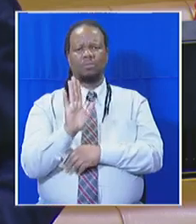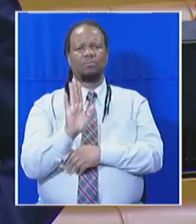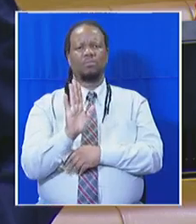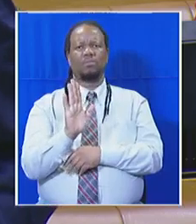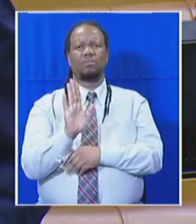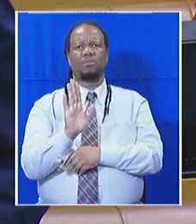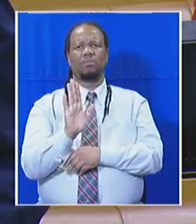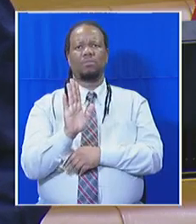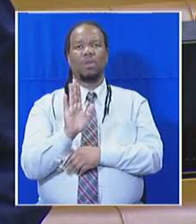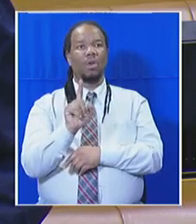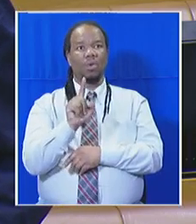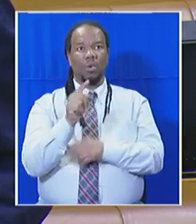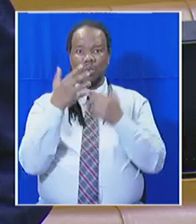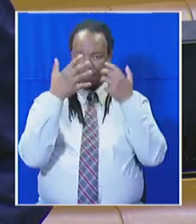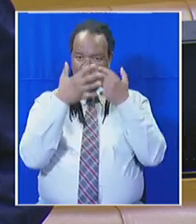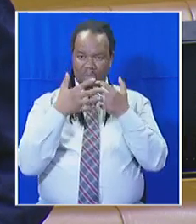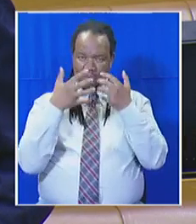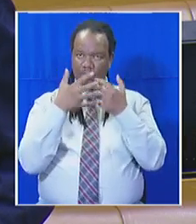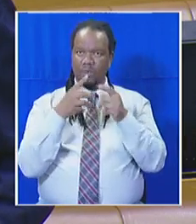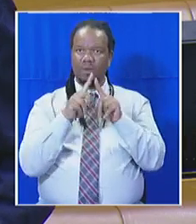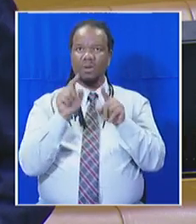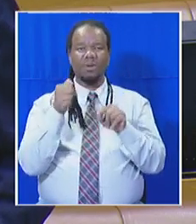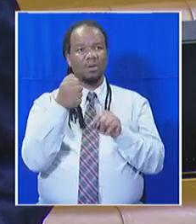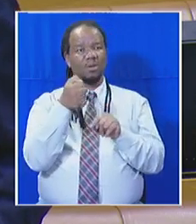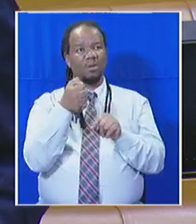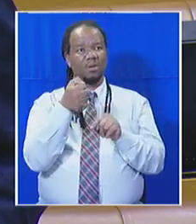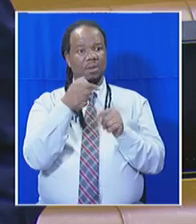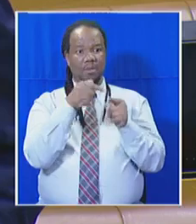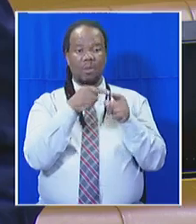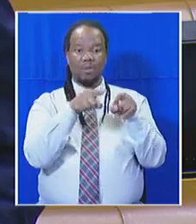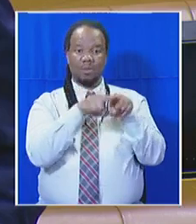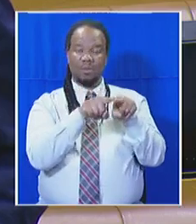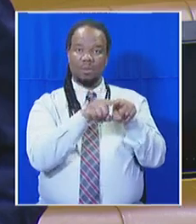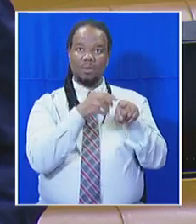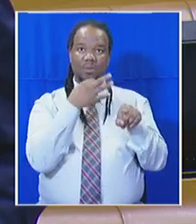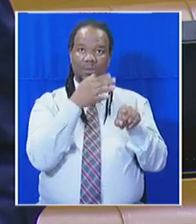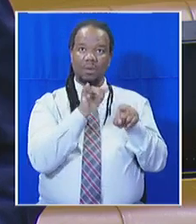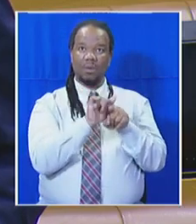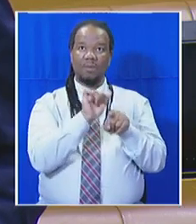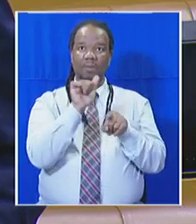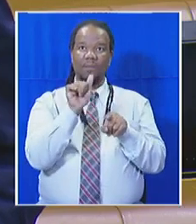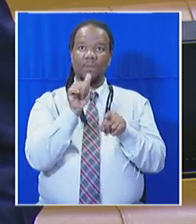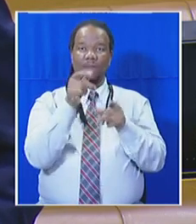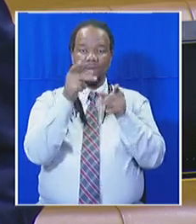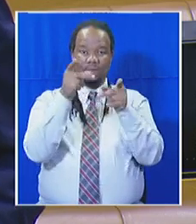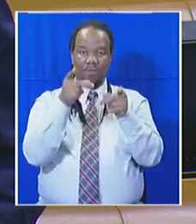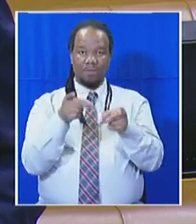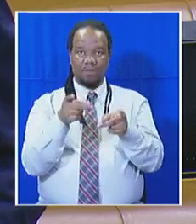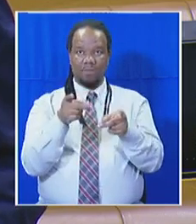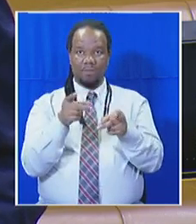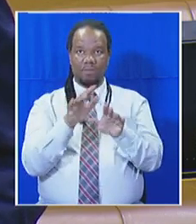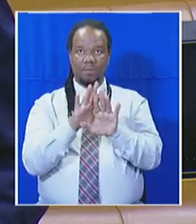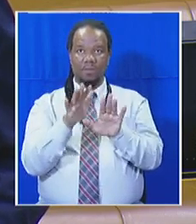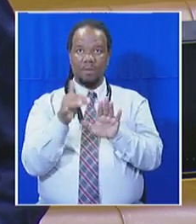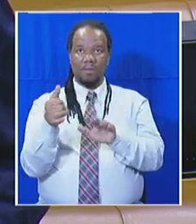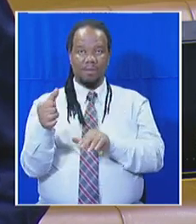I don't think we must be confused. Often when points like this are made, the presiding officer must refer it, that it must return to